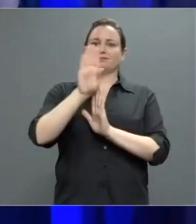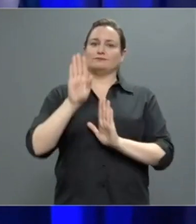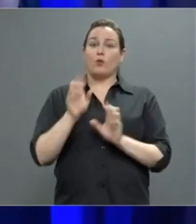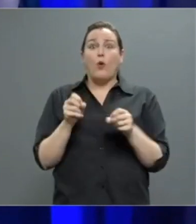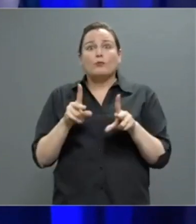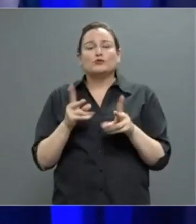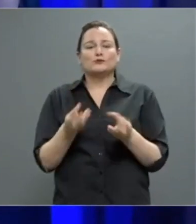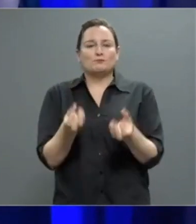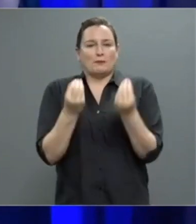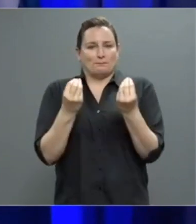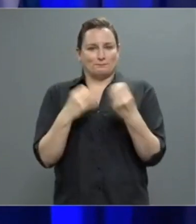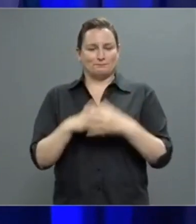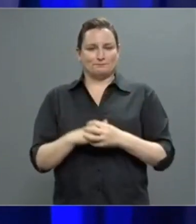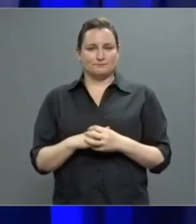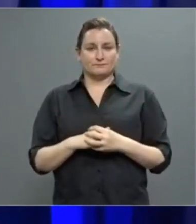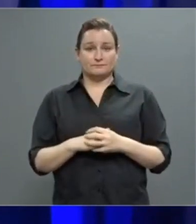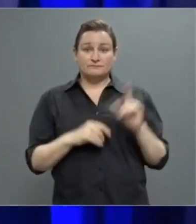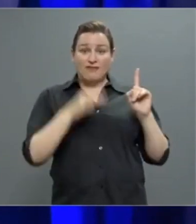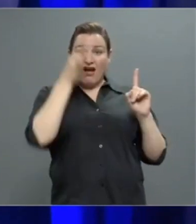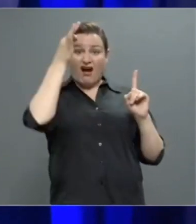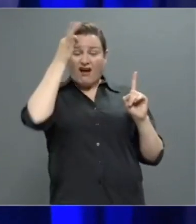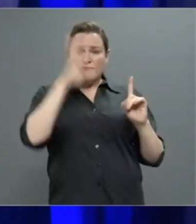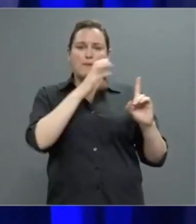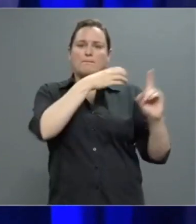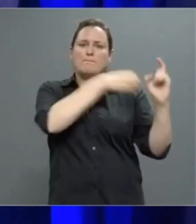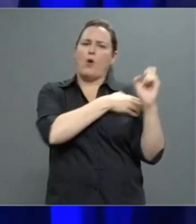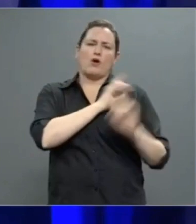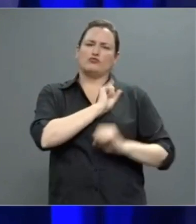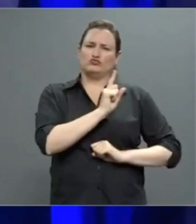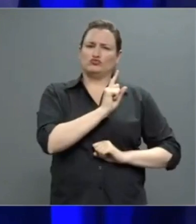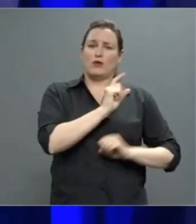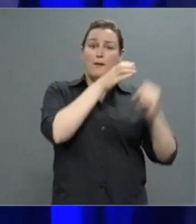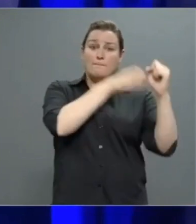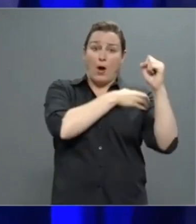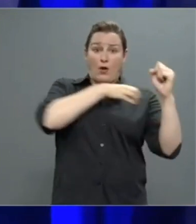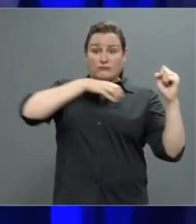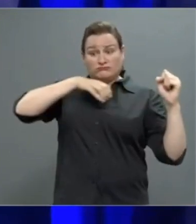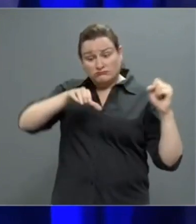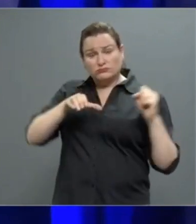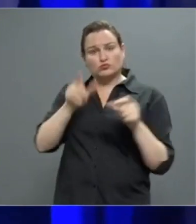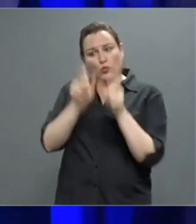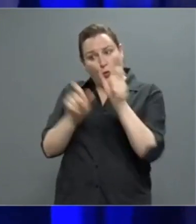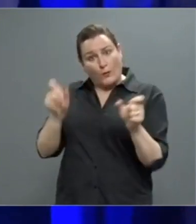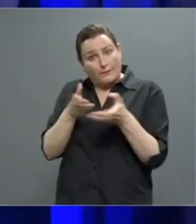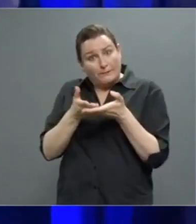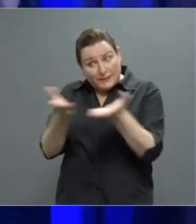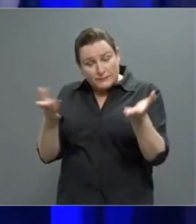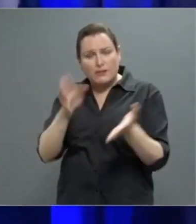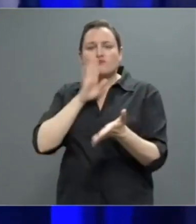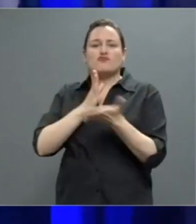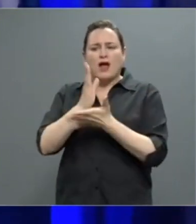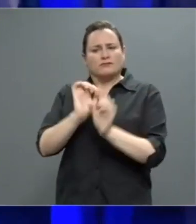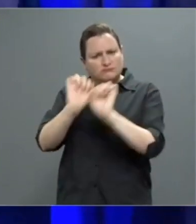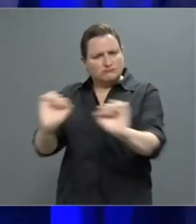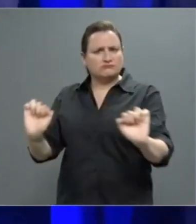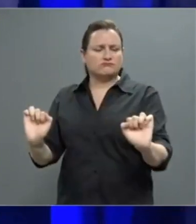power away from the state and put it in the hands of the people where it rightfully belongs.